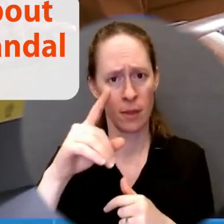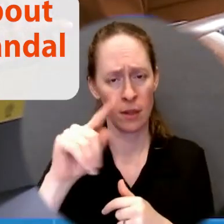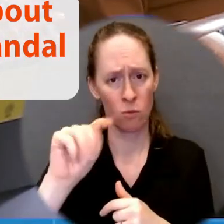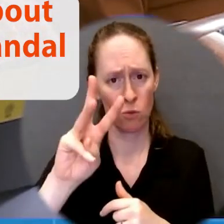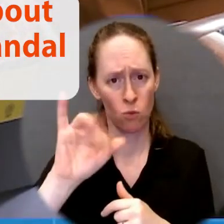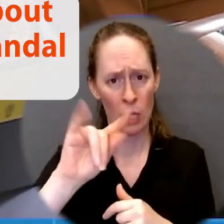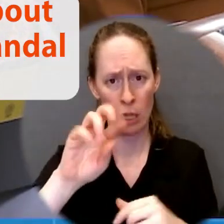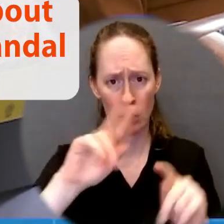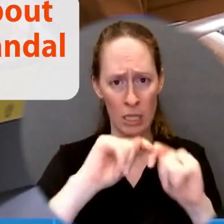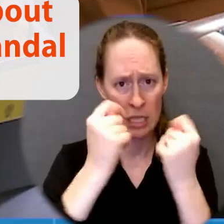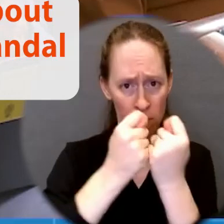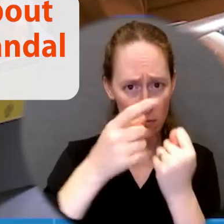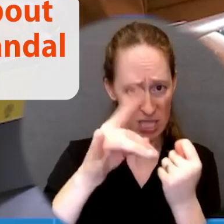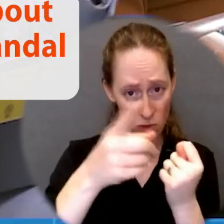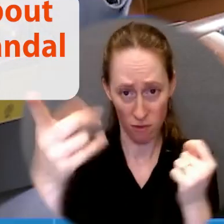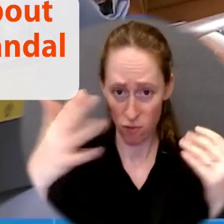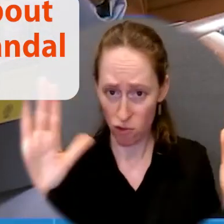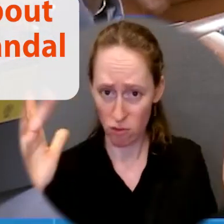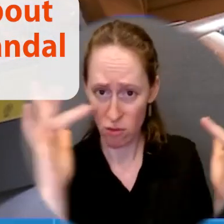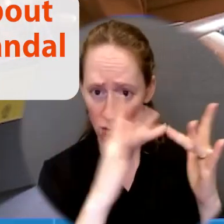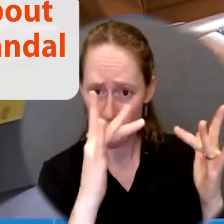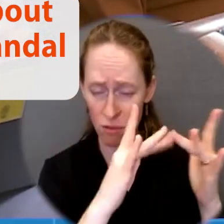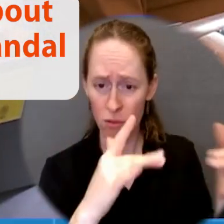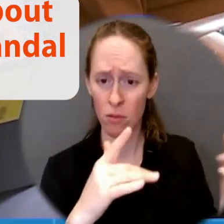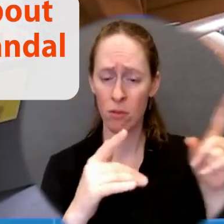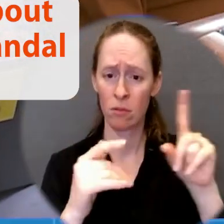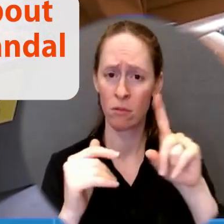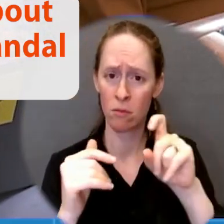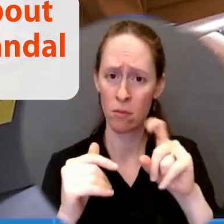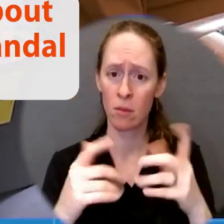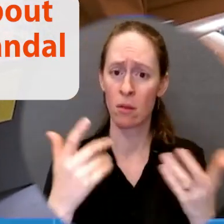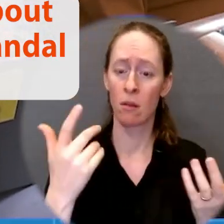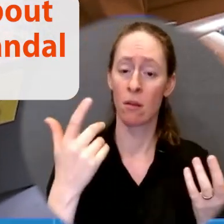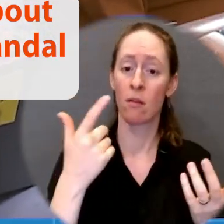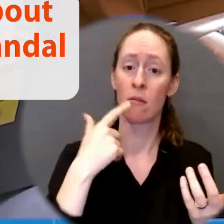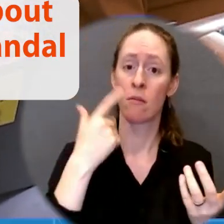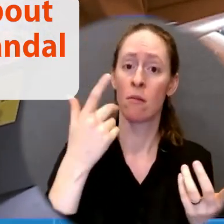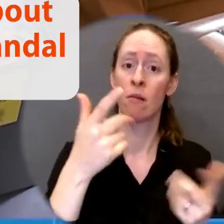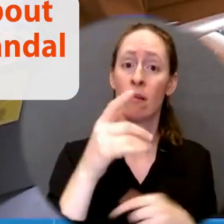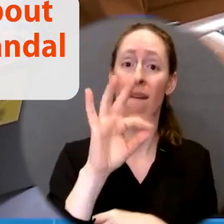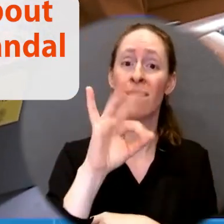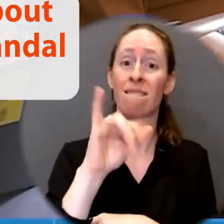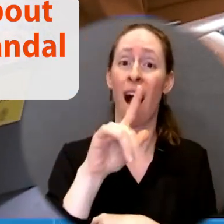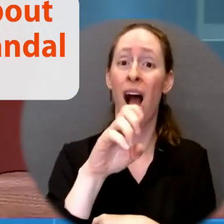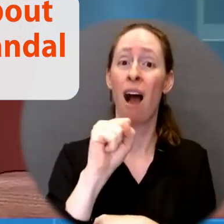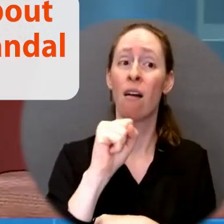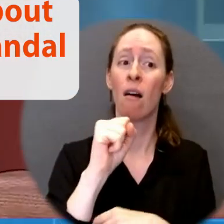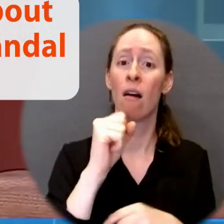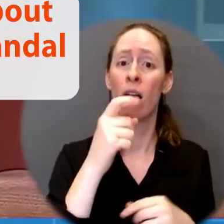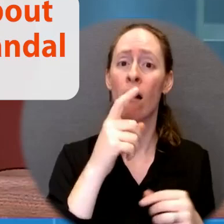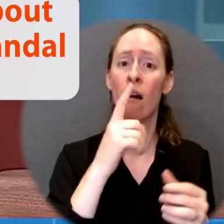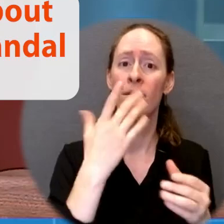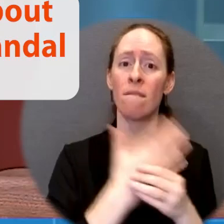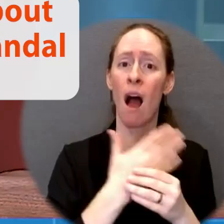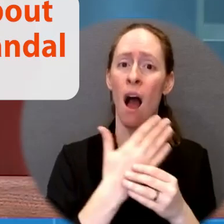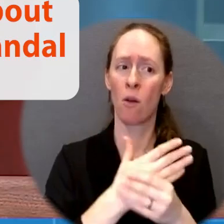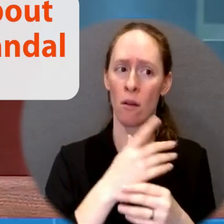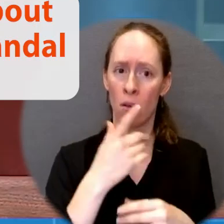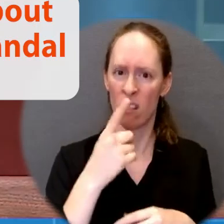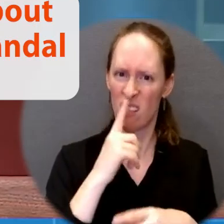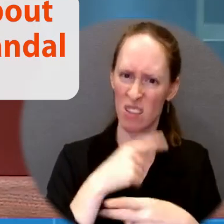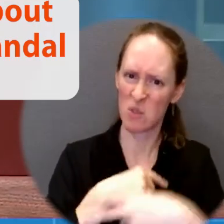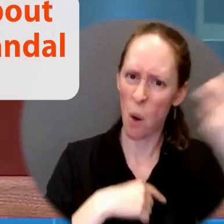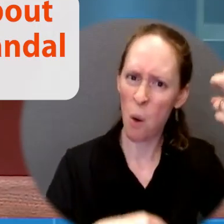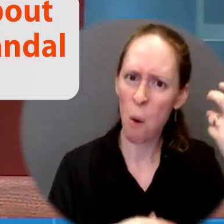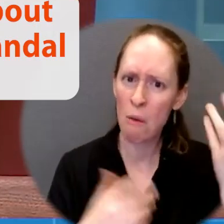material was from or this reporting stemmed from hacked materials? Are you talking about the campaign? It would have been the